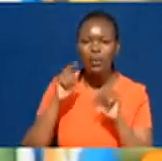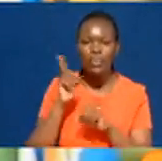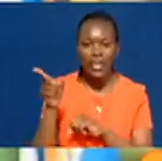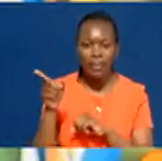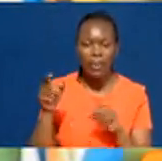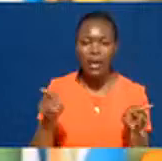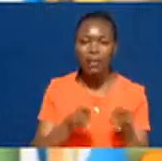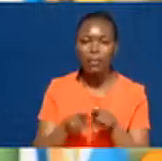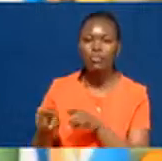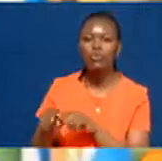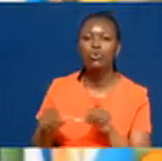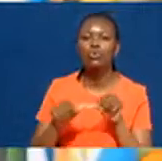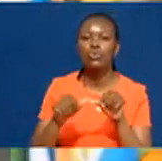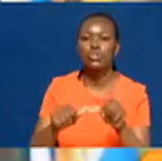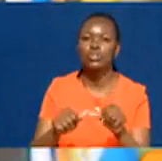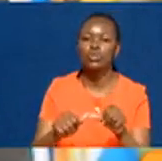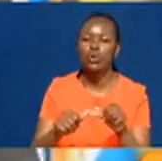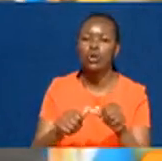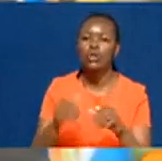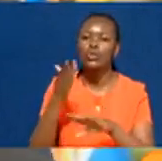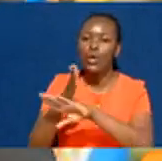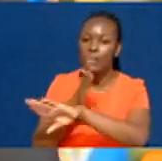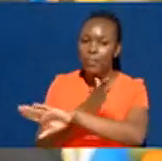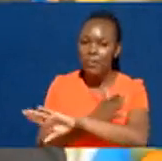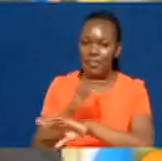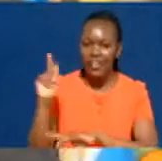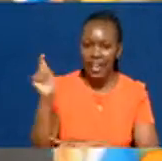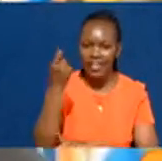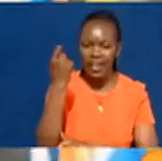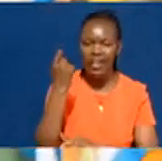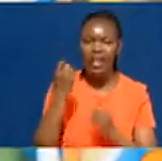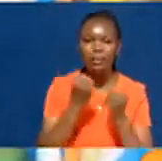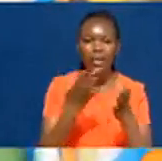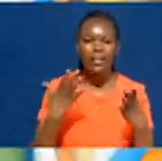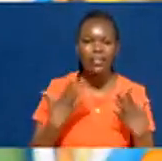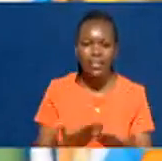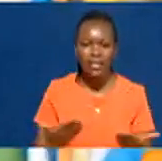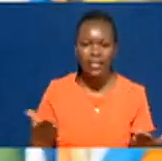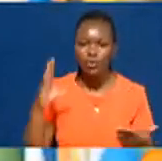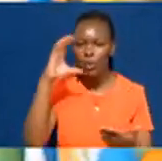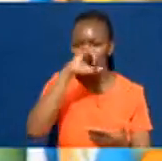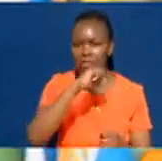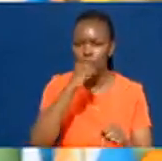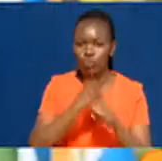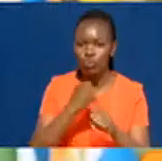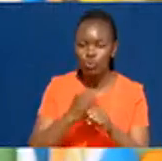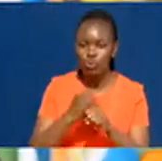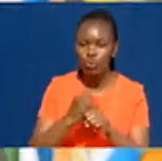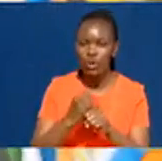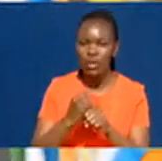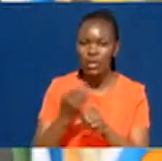level in the many things that we would have wanted to do that we did not do.